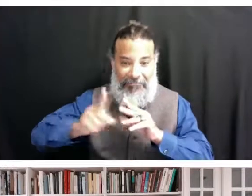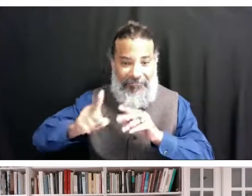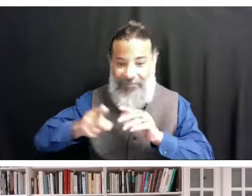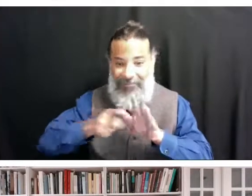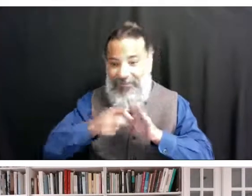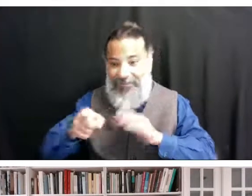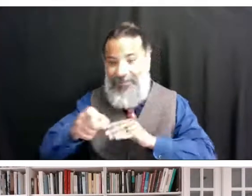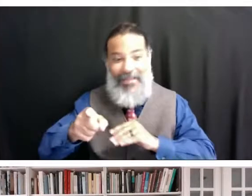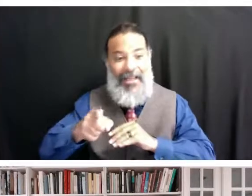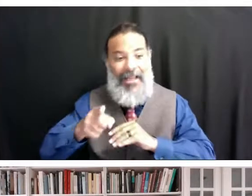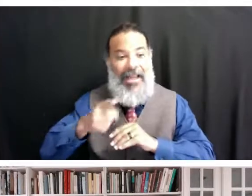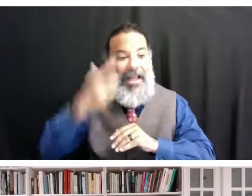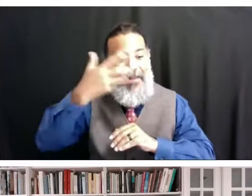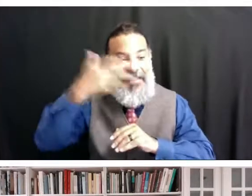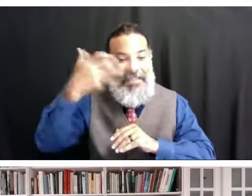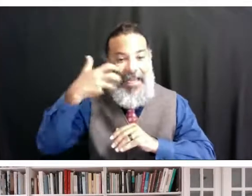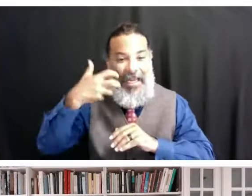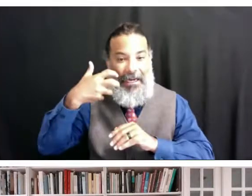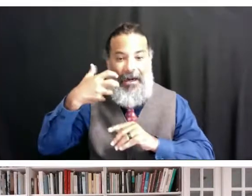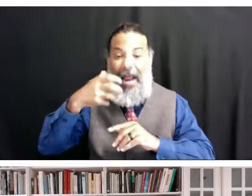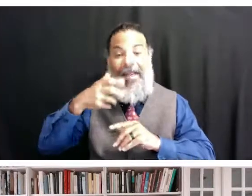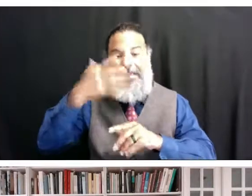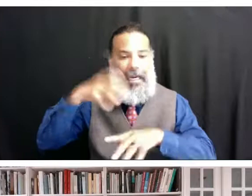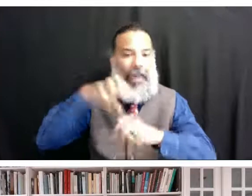room, and that was the end of the eagle.